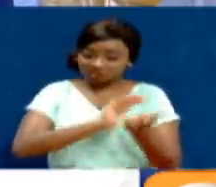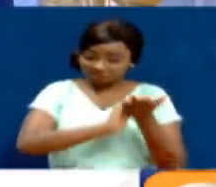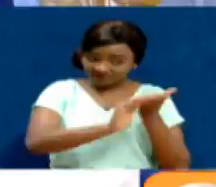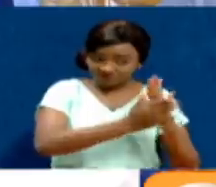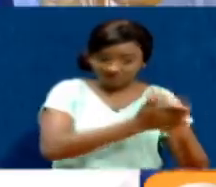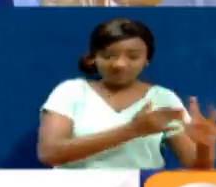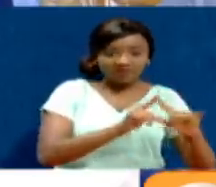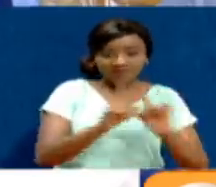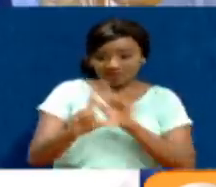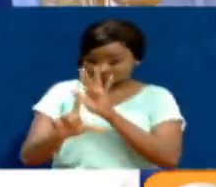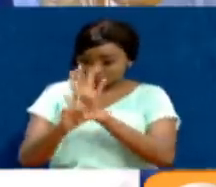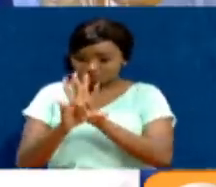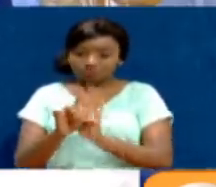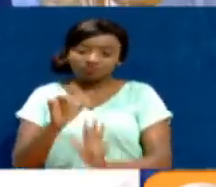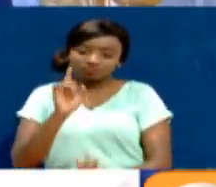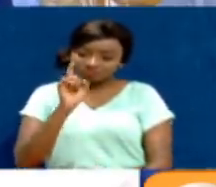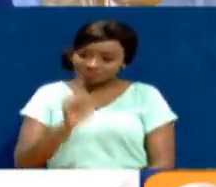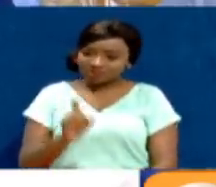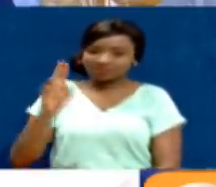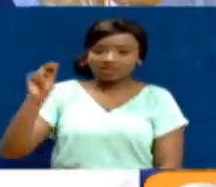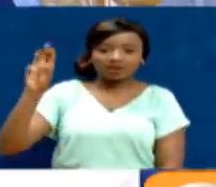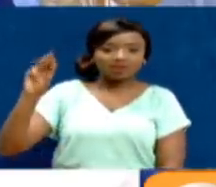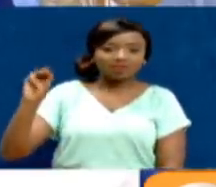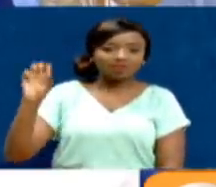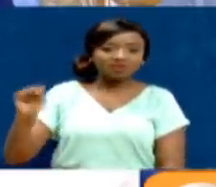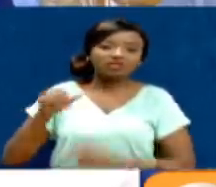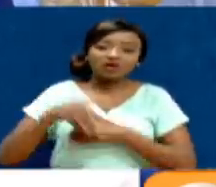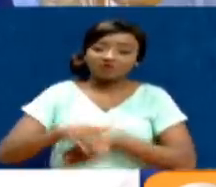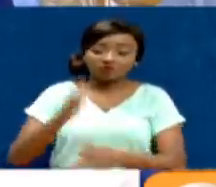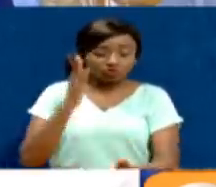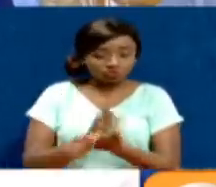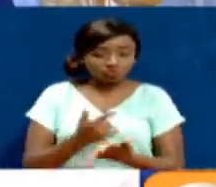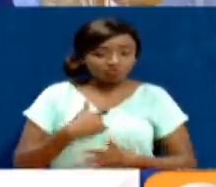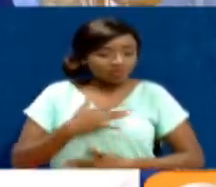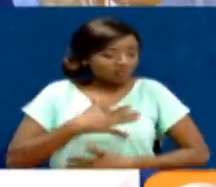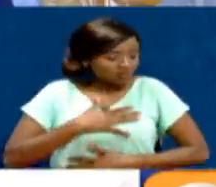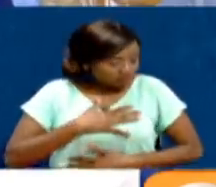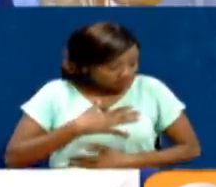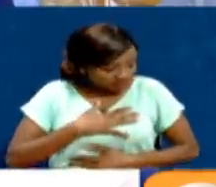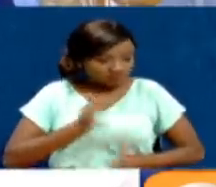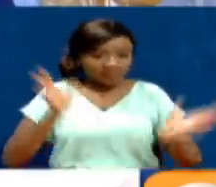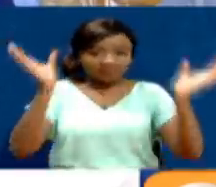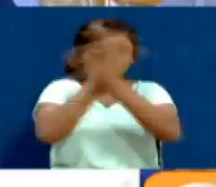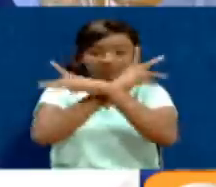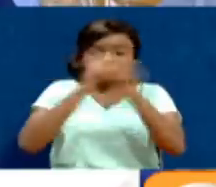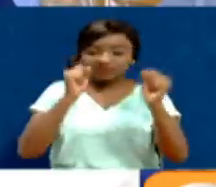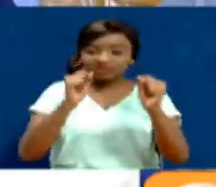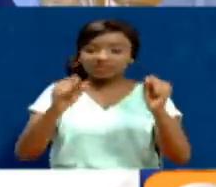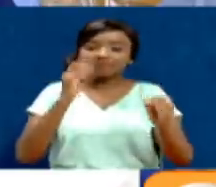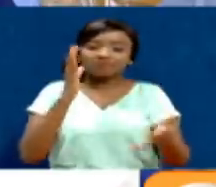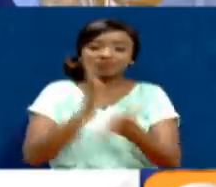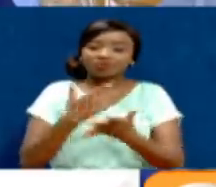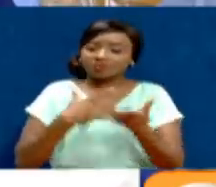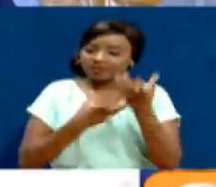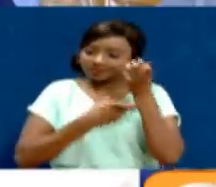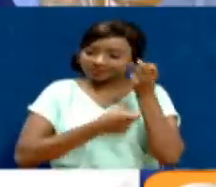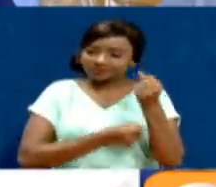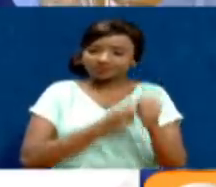law, lazima NMS wafatidia sheria, hapo ndo shida yangu iko. I respect the president, I'm very loyal to the president. I don't want to